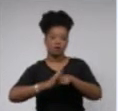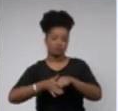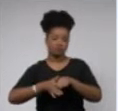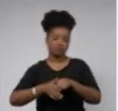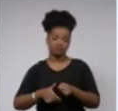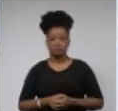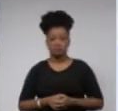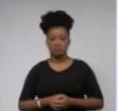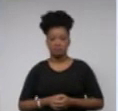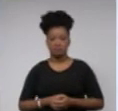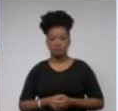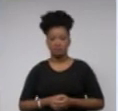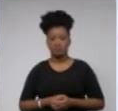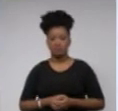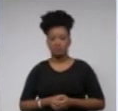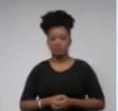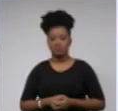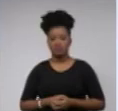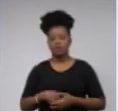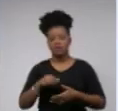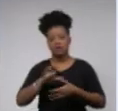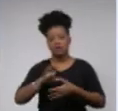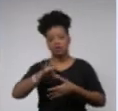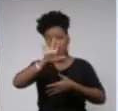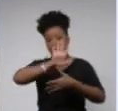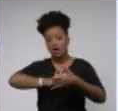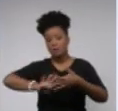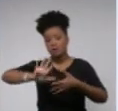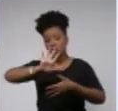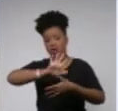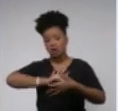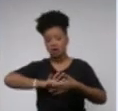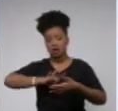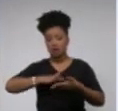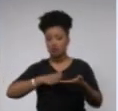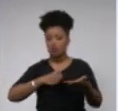3.06%. The region of the Americas stands at the